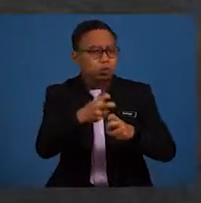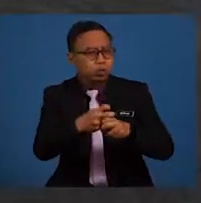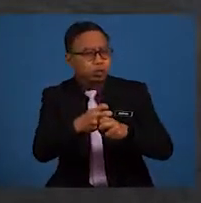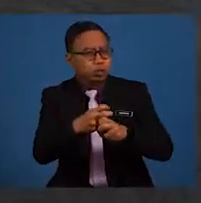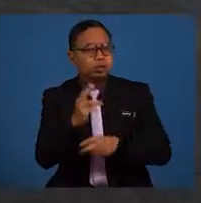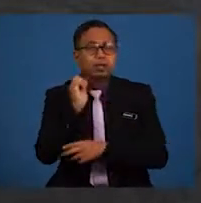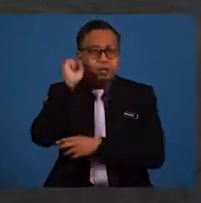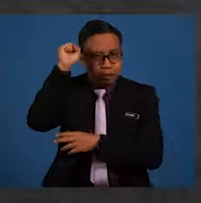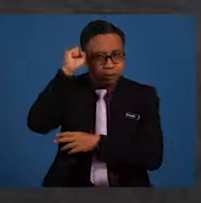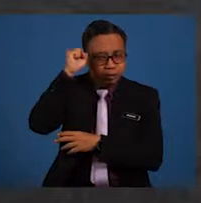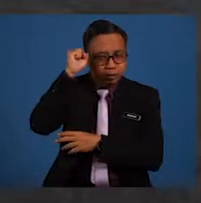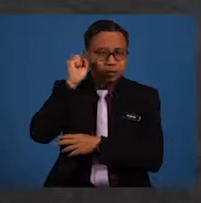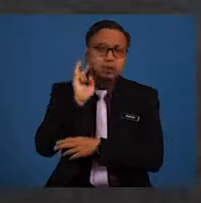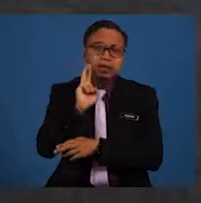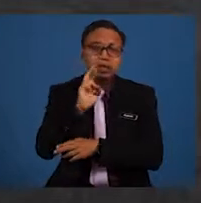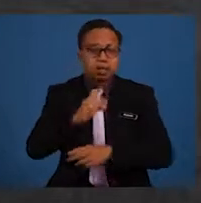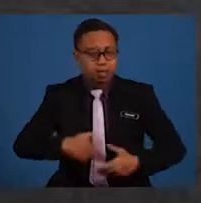her life.